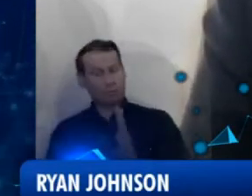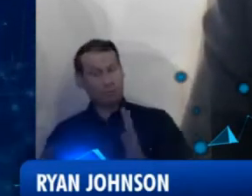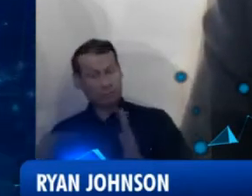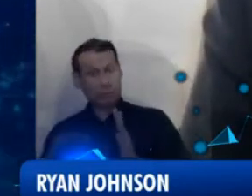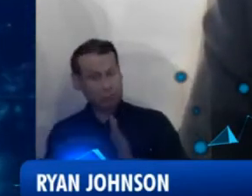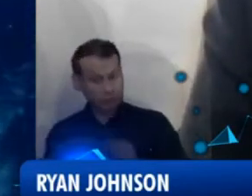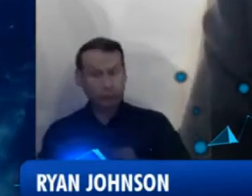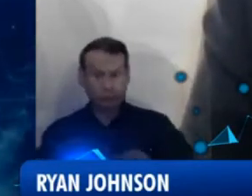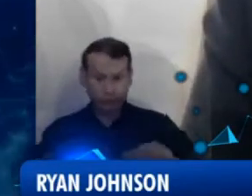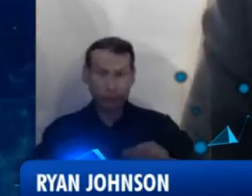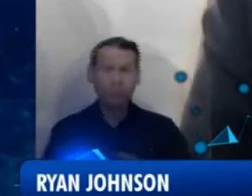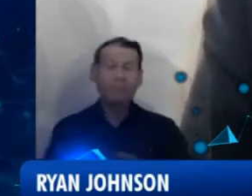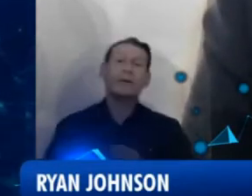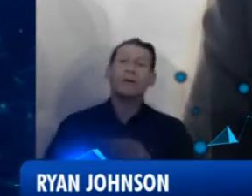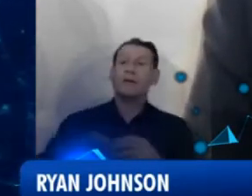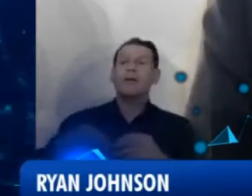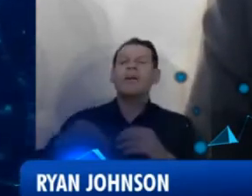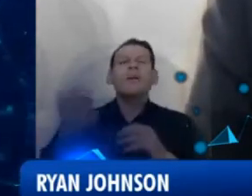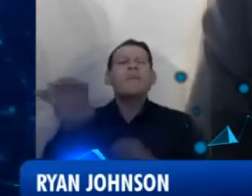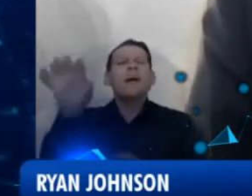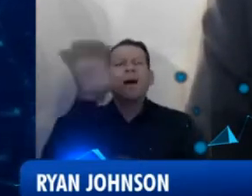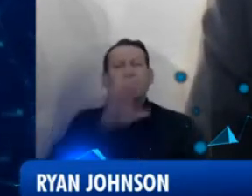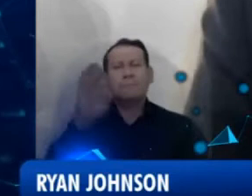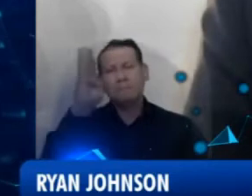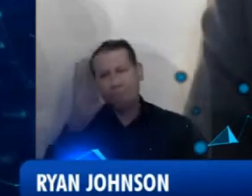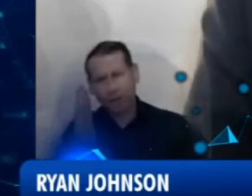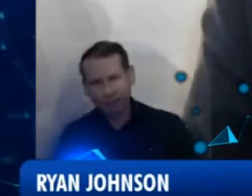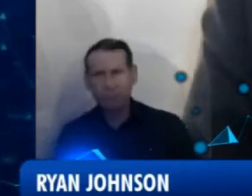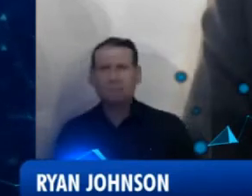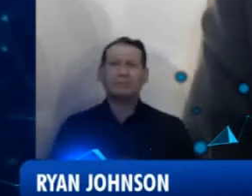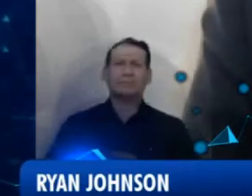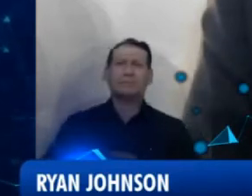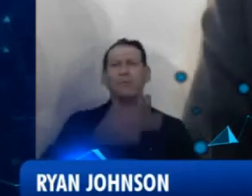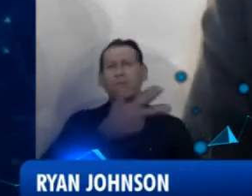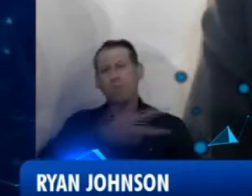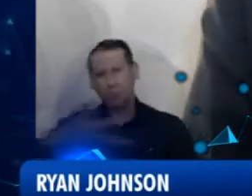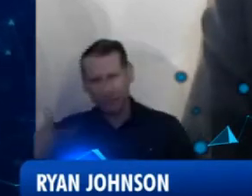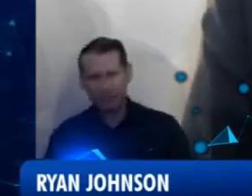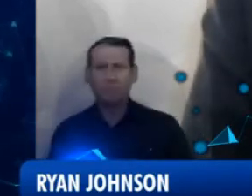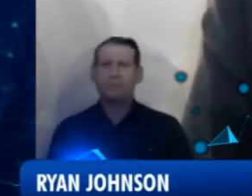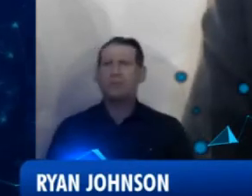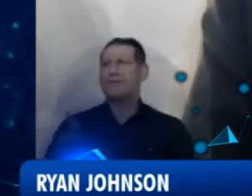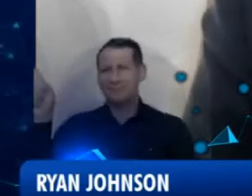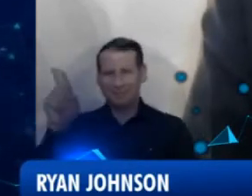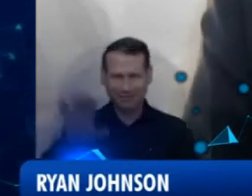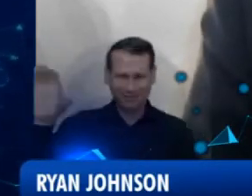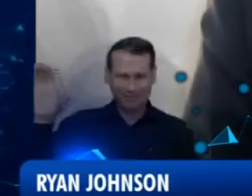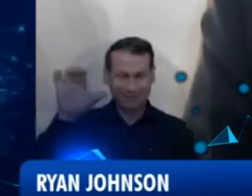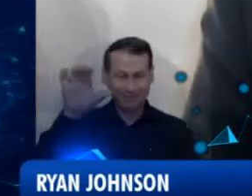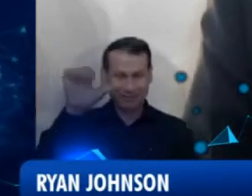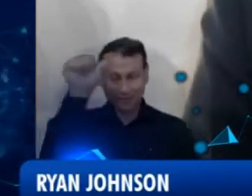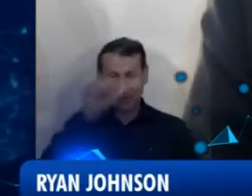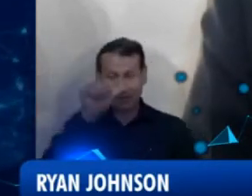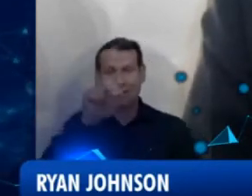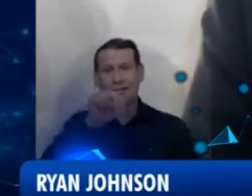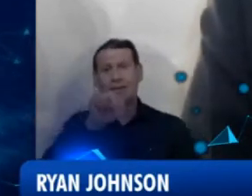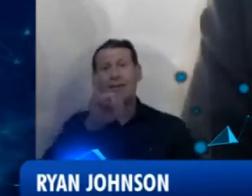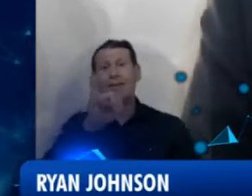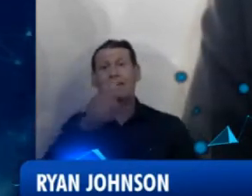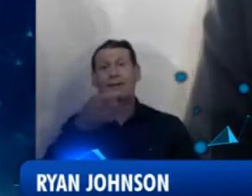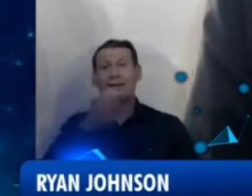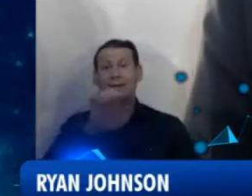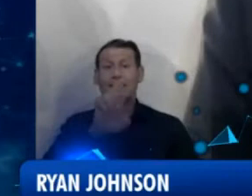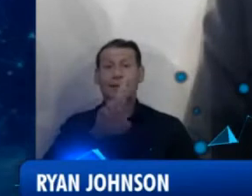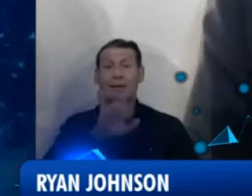in Brazil, Guatemala, Nigeria, and very soon it will be in other countries in Africa and in Latin America.